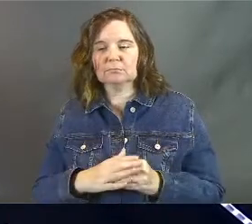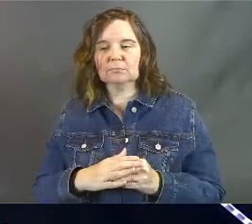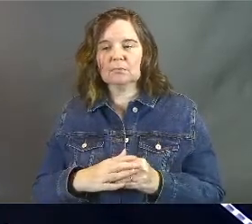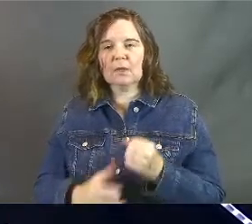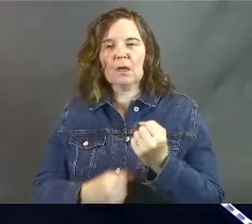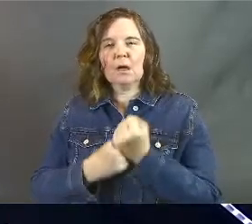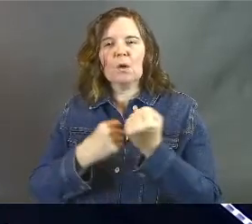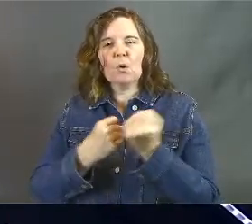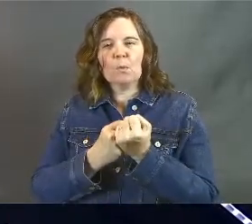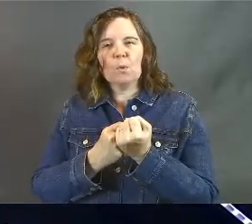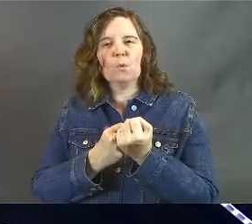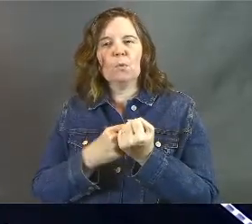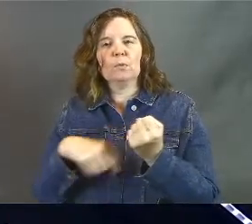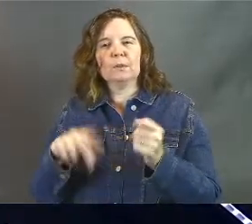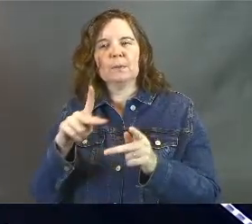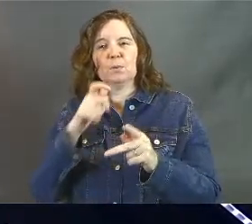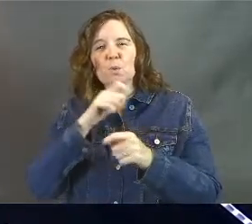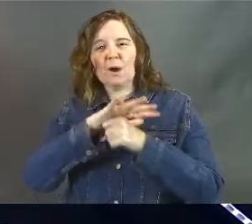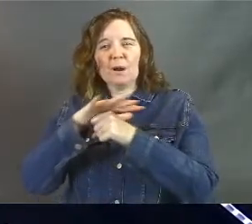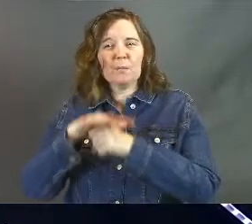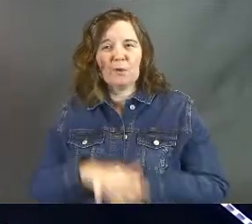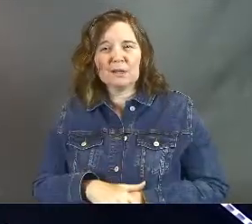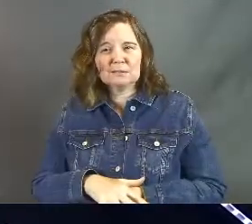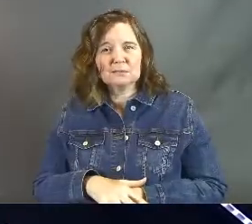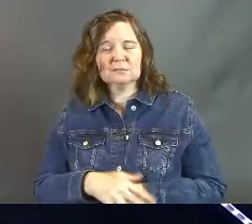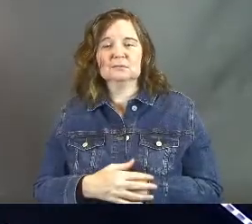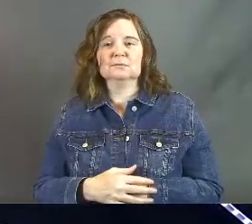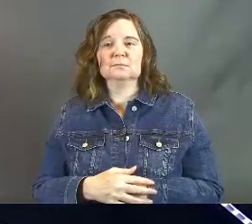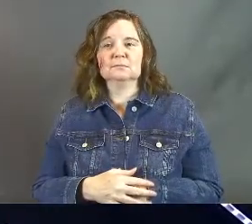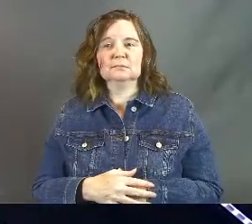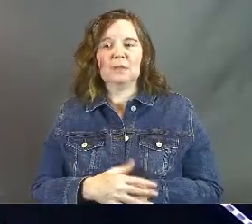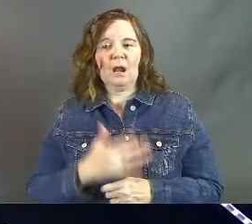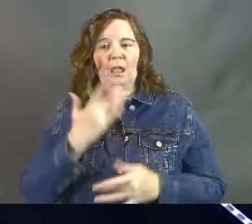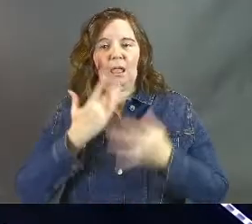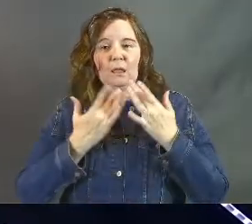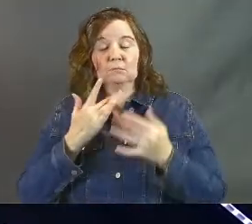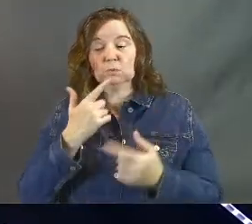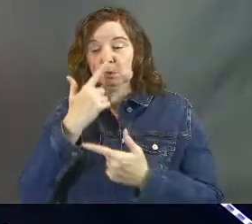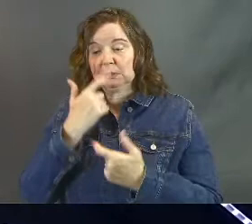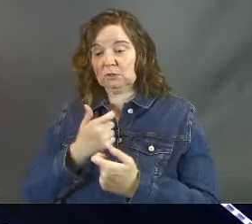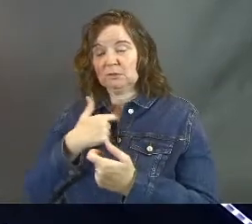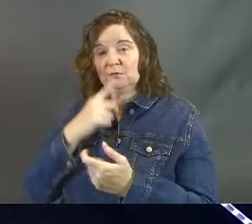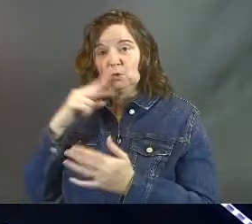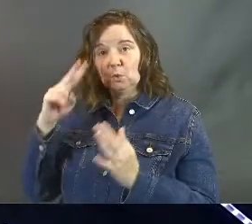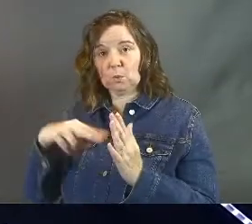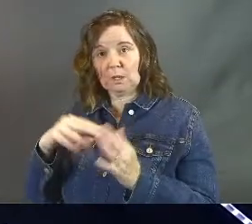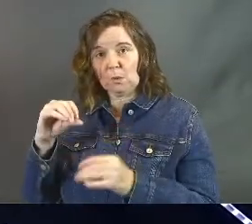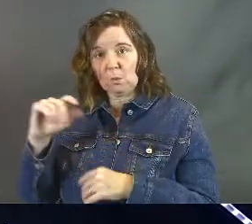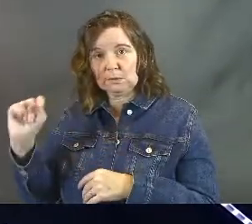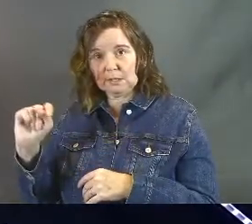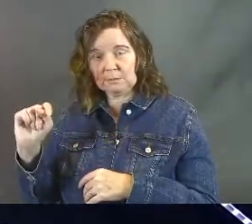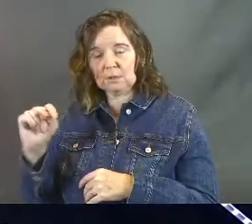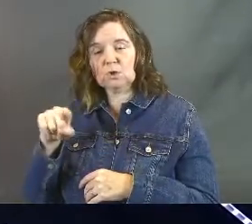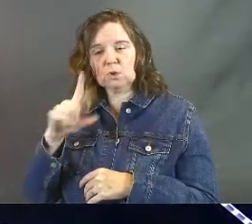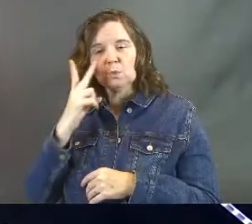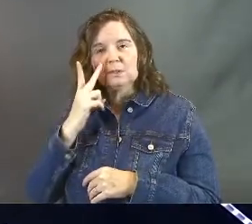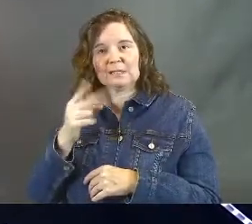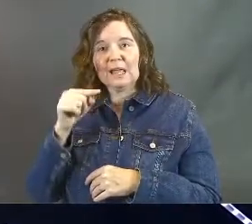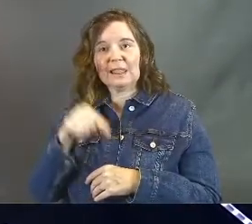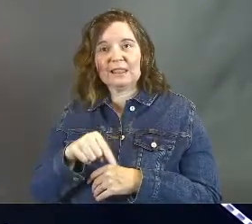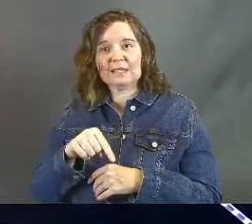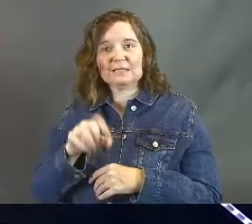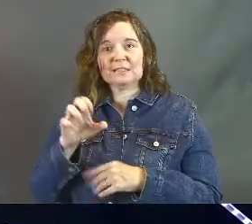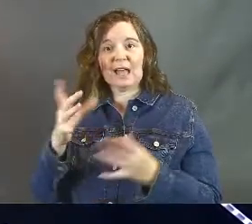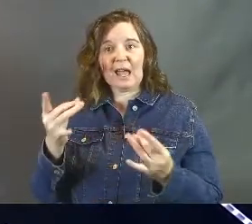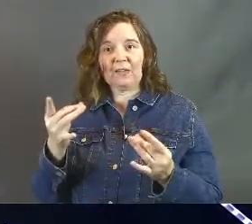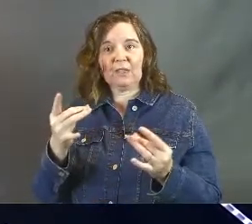Now, it's interesting. If you make an honest read of the Old Testament, you will see this